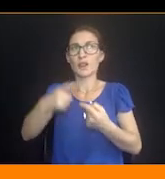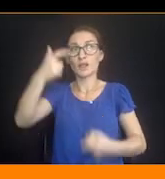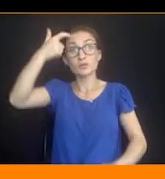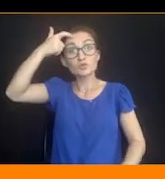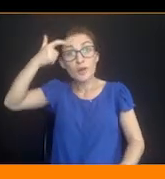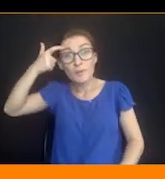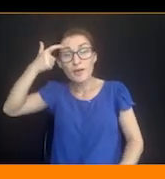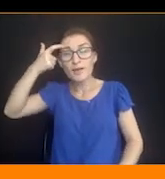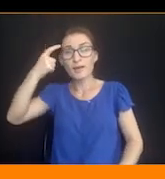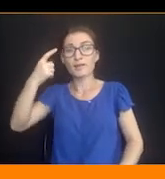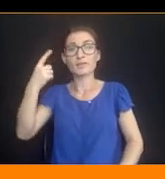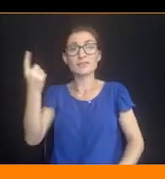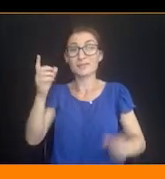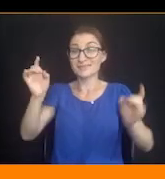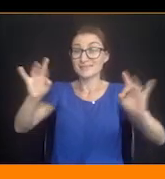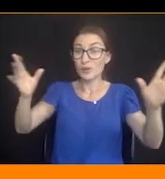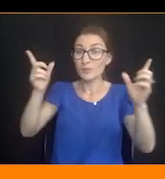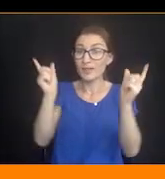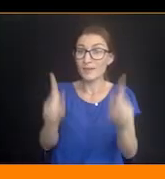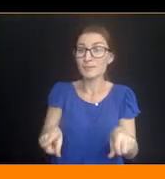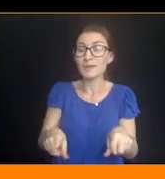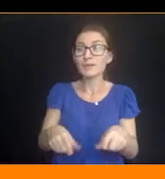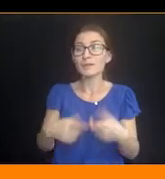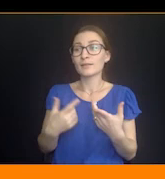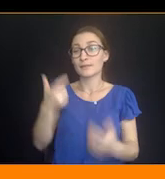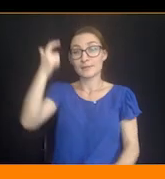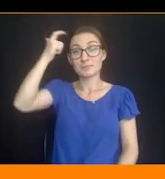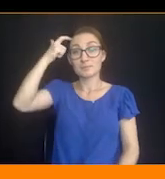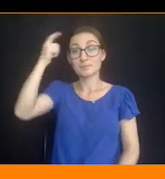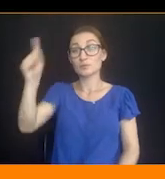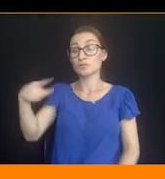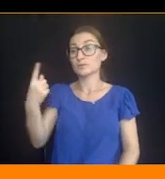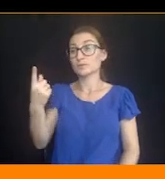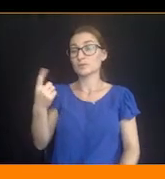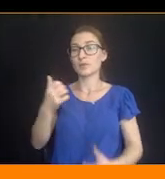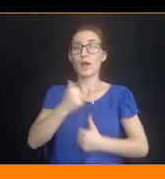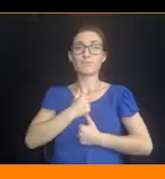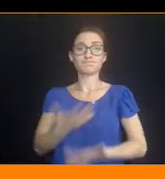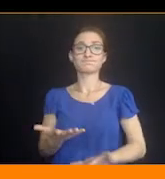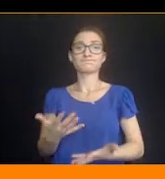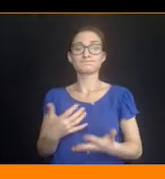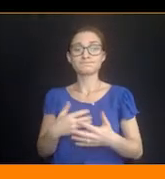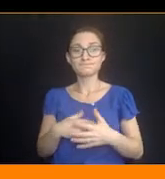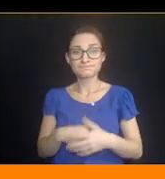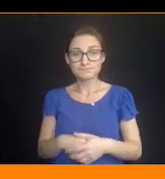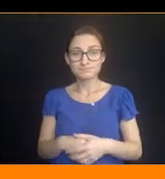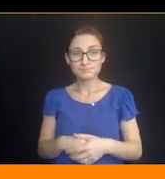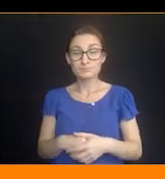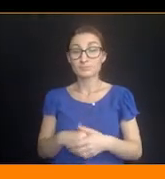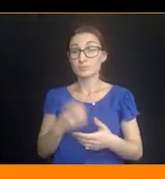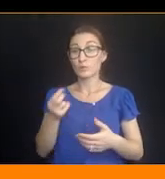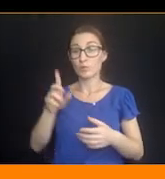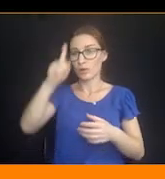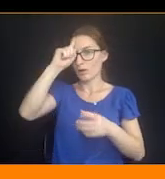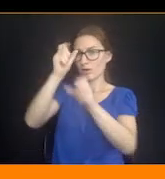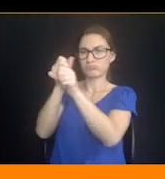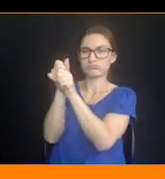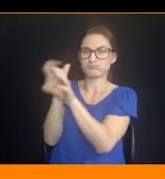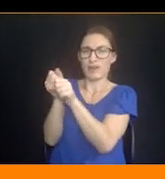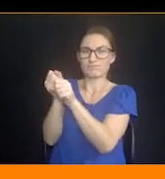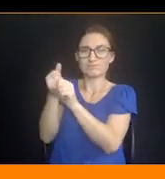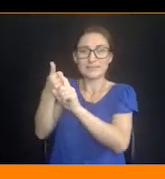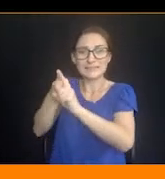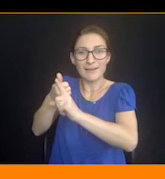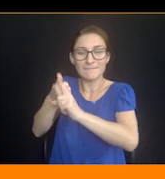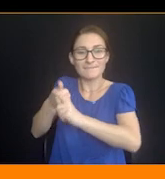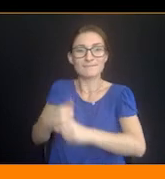and suffer to the point of such, we either through trauma or something terrible in our lives that the brain just